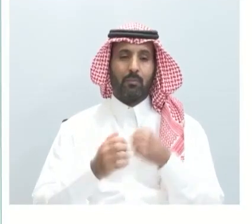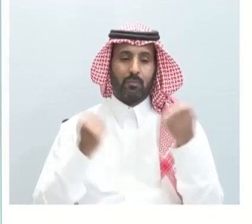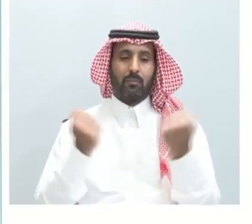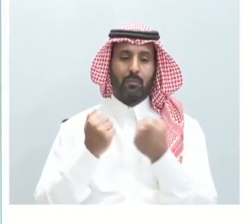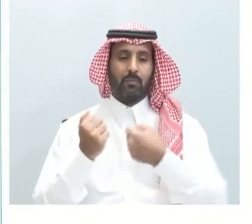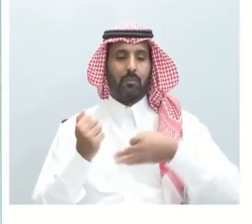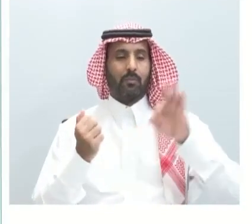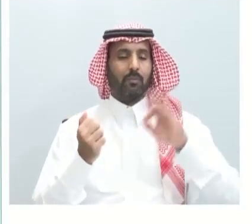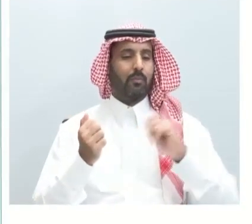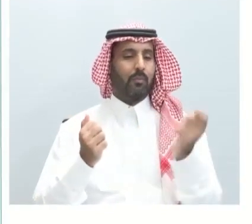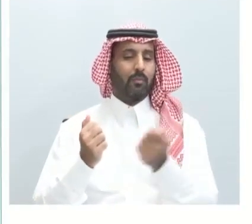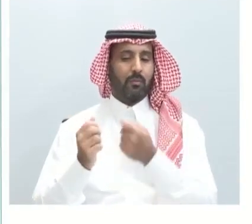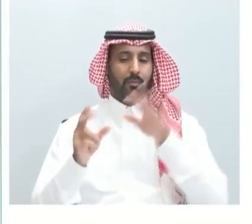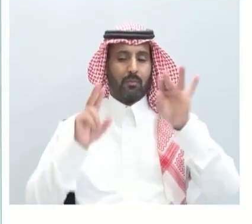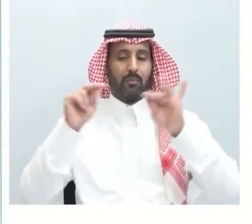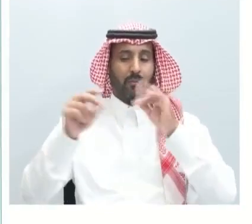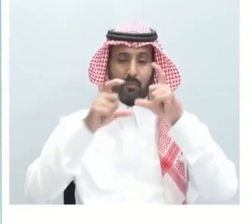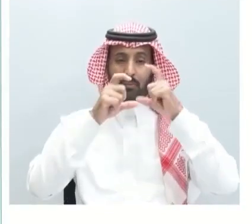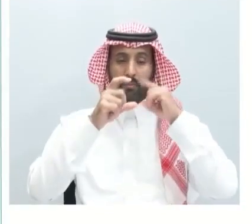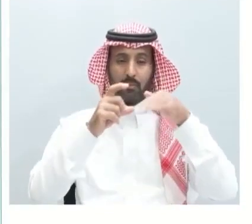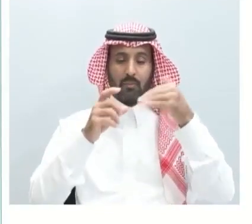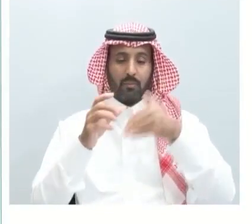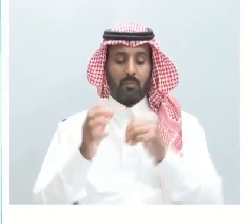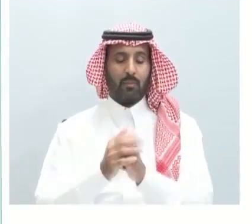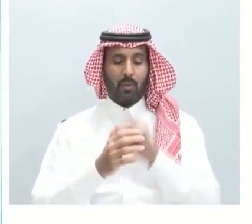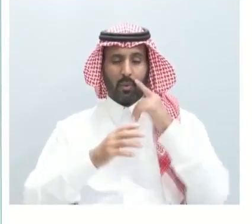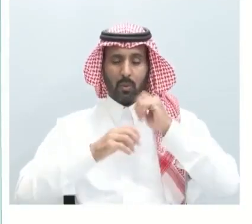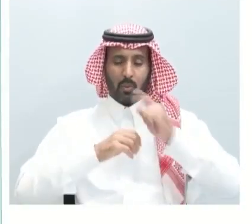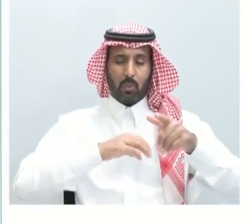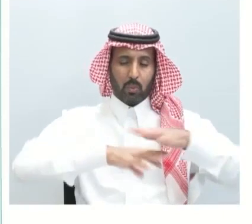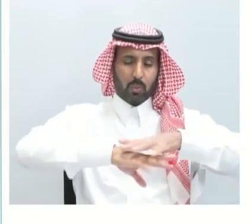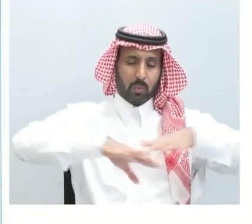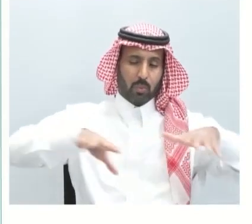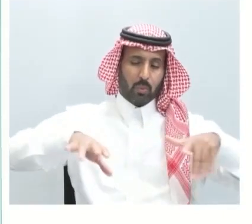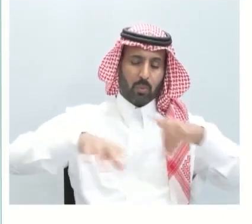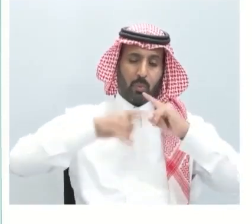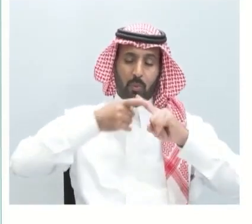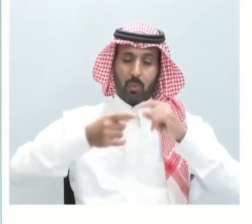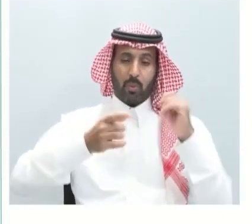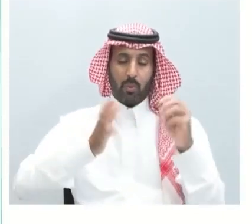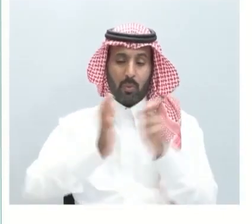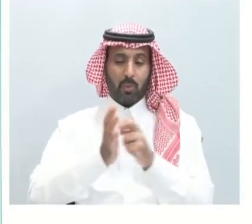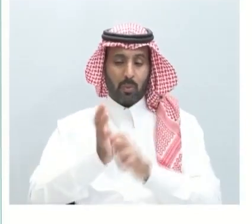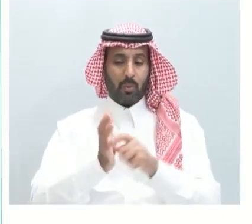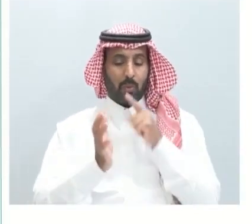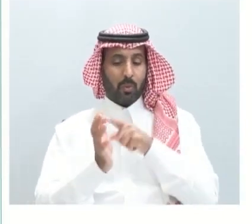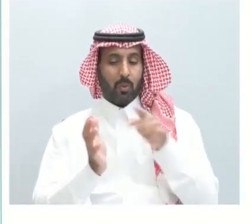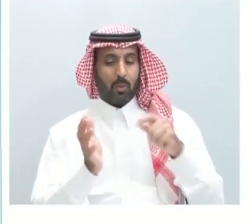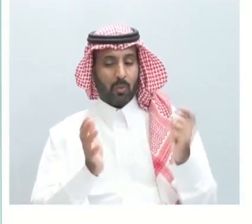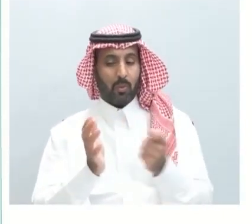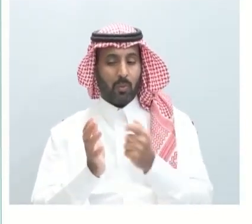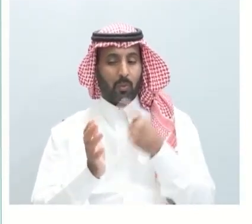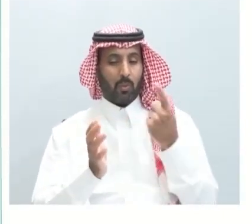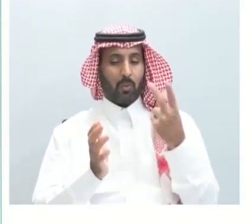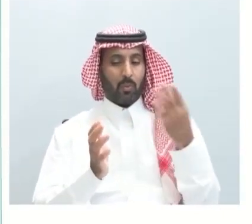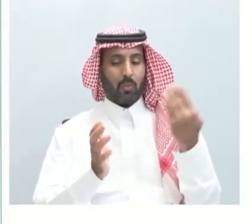Exercise F here, write a story about the picture. You see the picture of the desert here. Use the grammar points of units 2, 3, and 4, if you